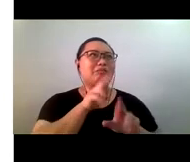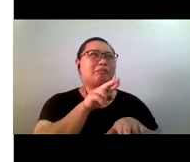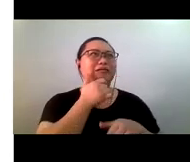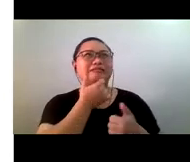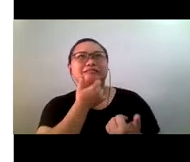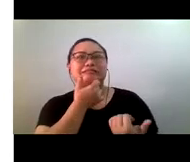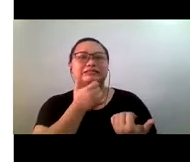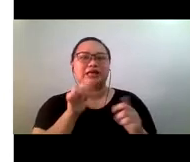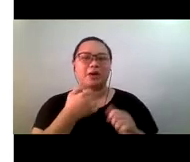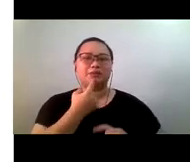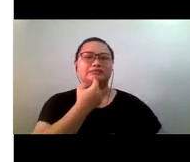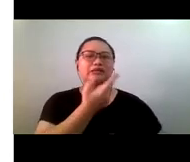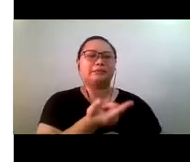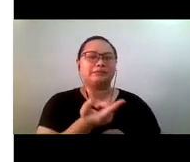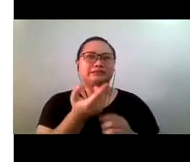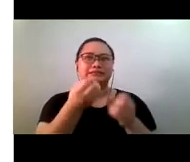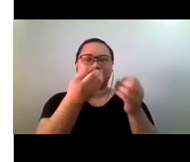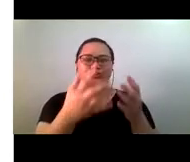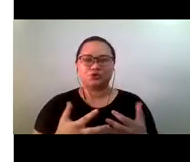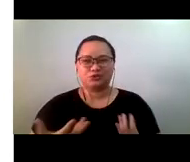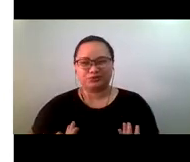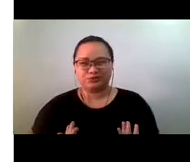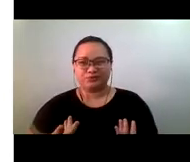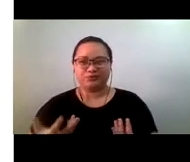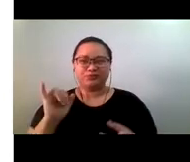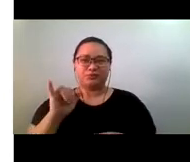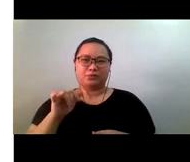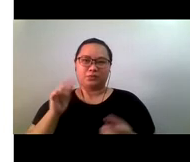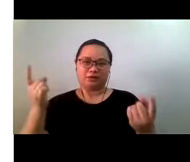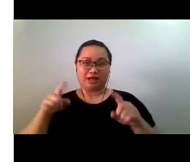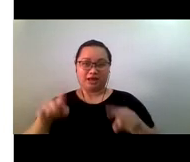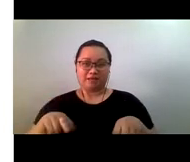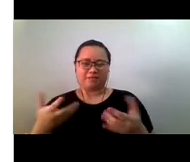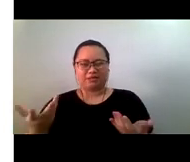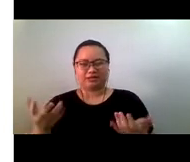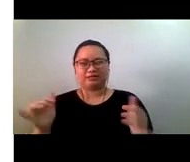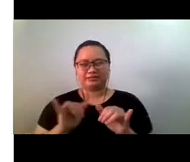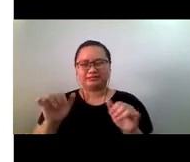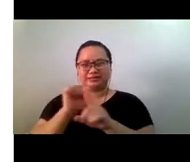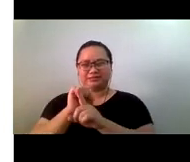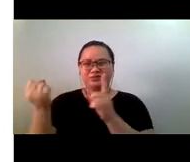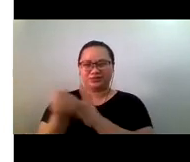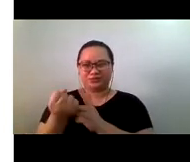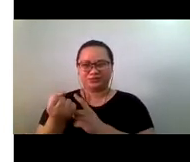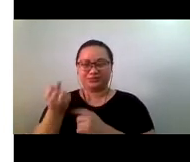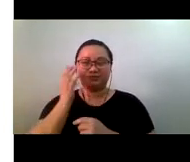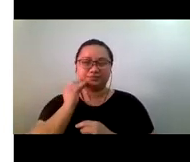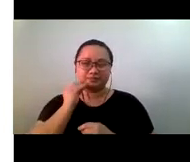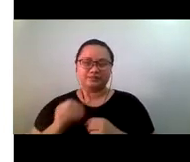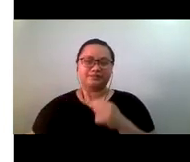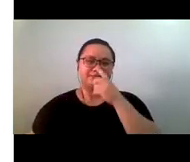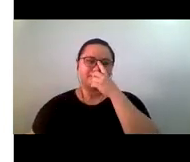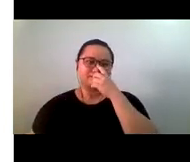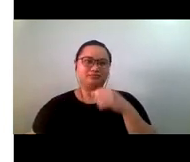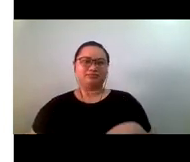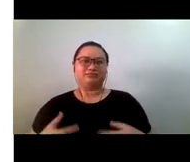see ourselves in this particular situation. More than listening to the question and the reason why a